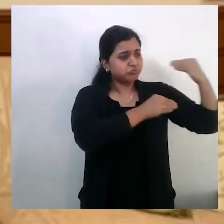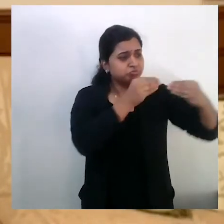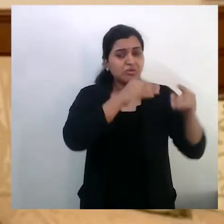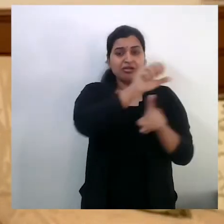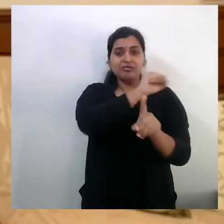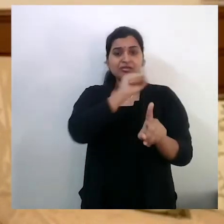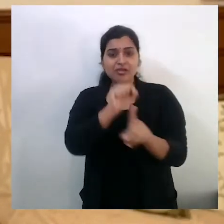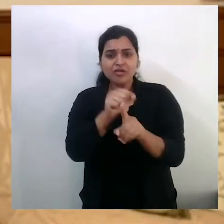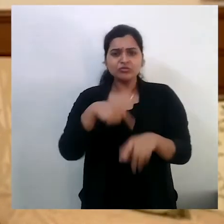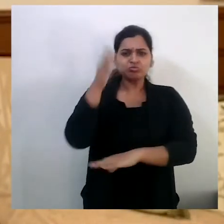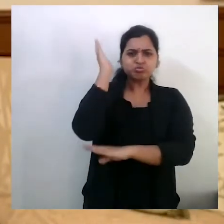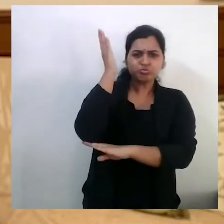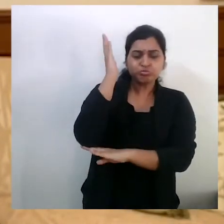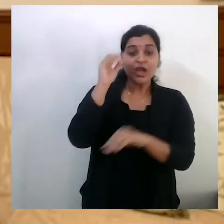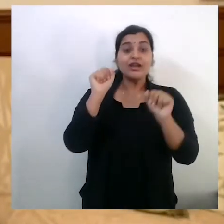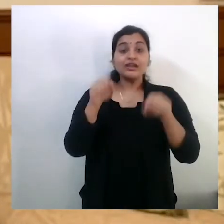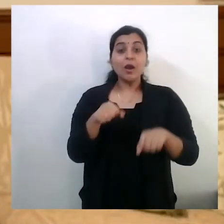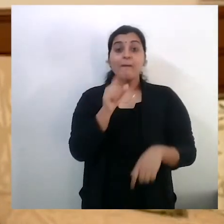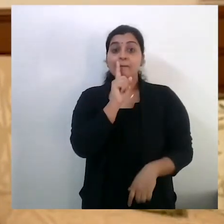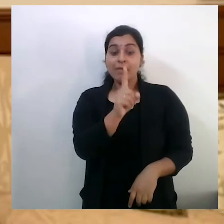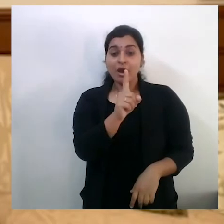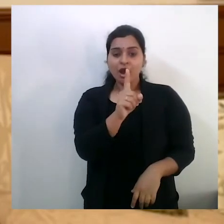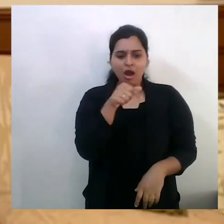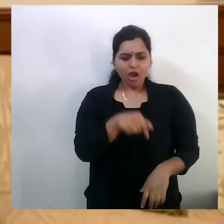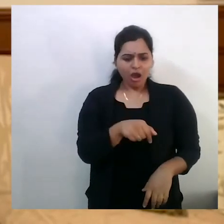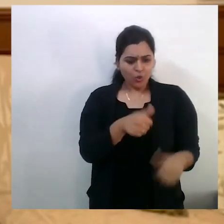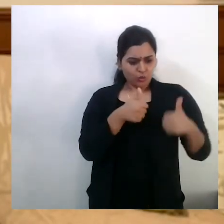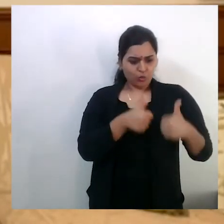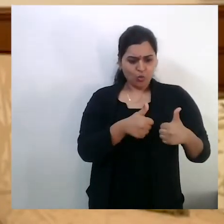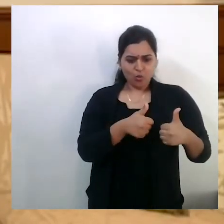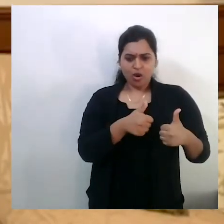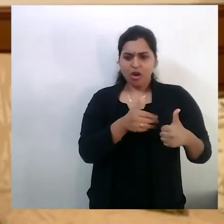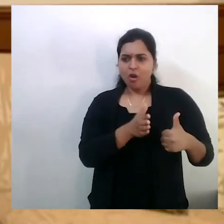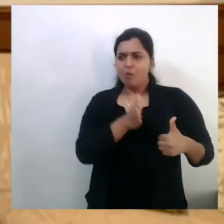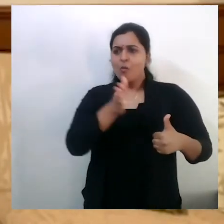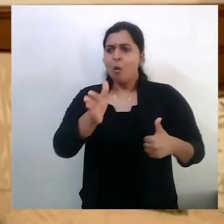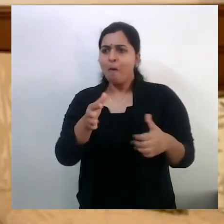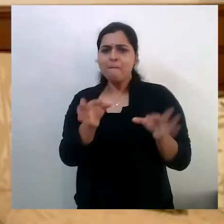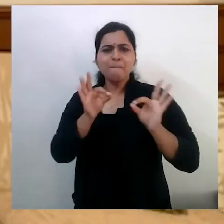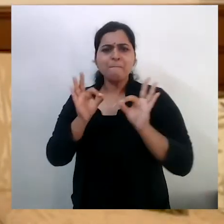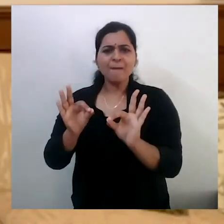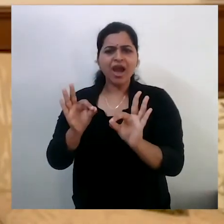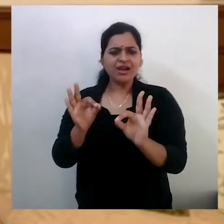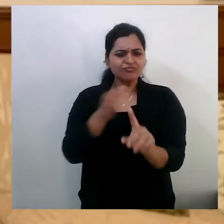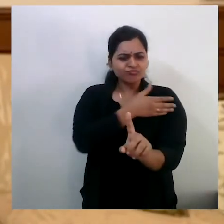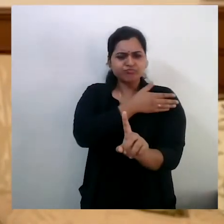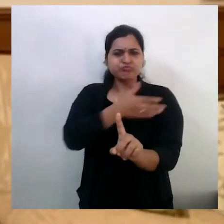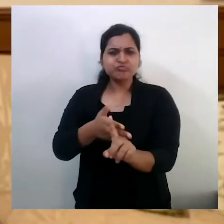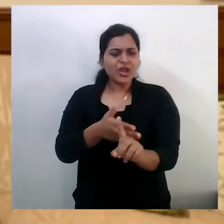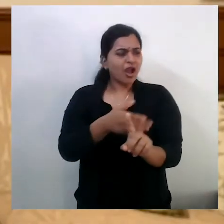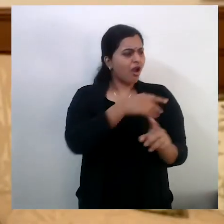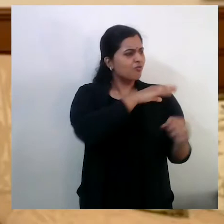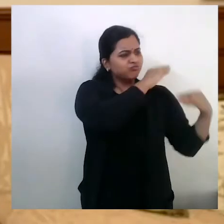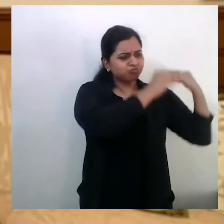few and too far between the quality initiatives to actually conserve, preserve and enhance this